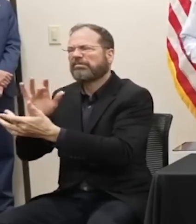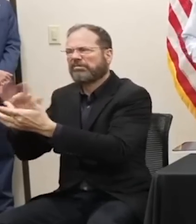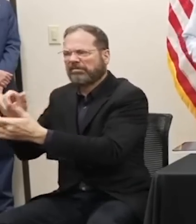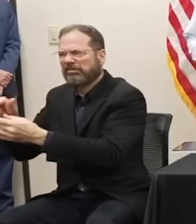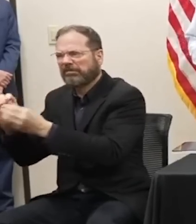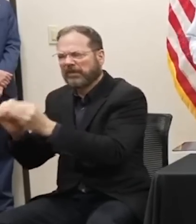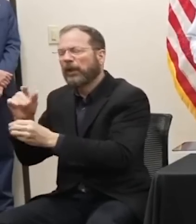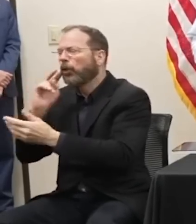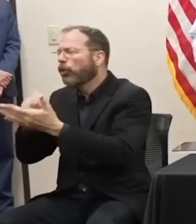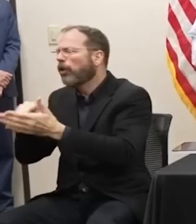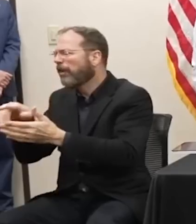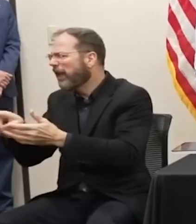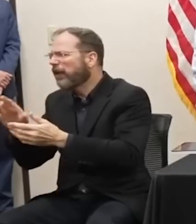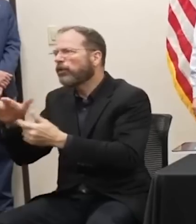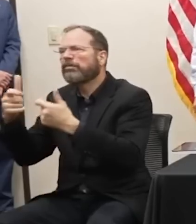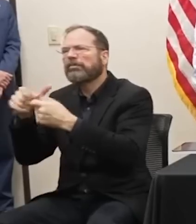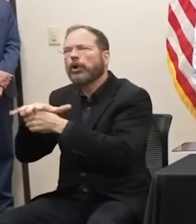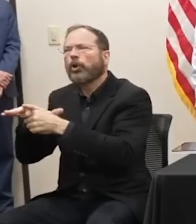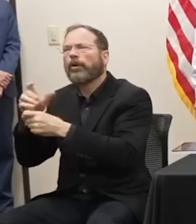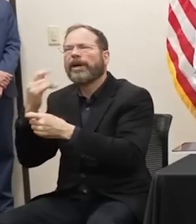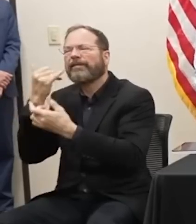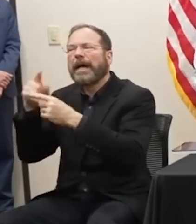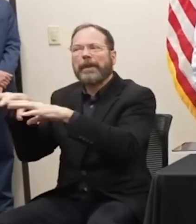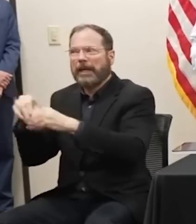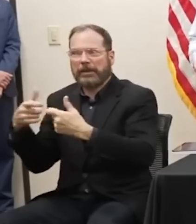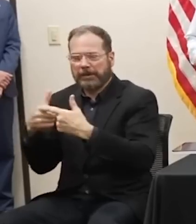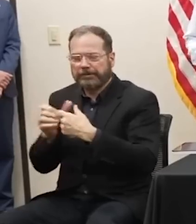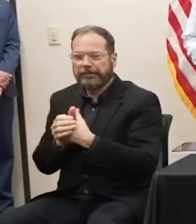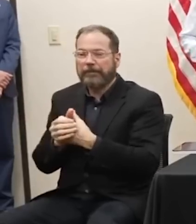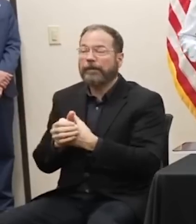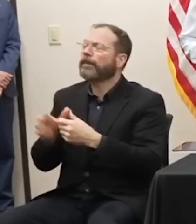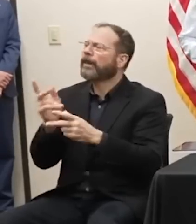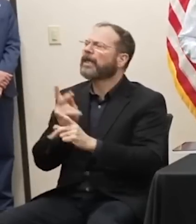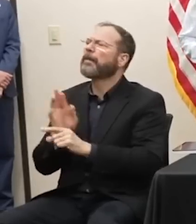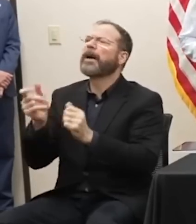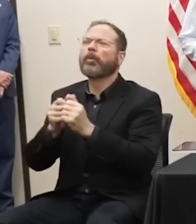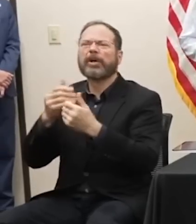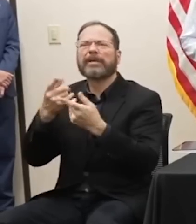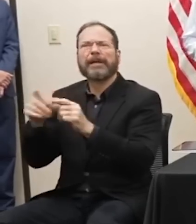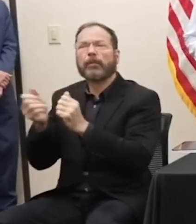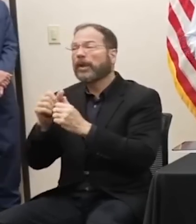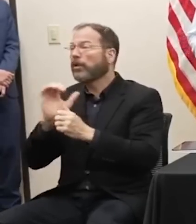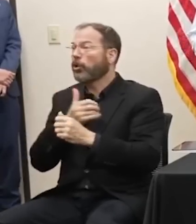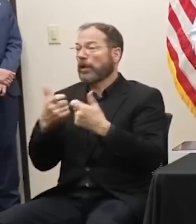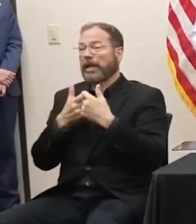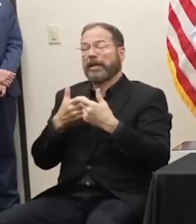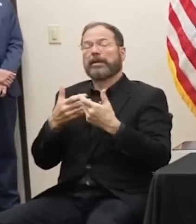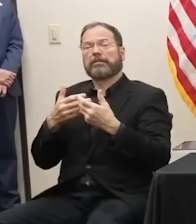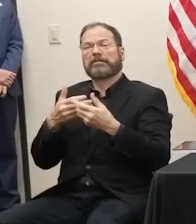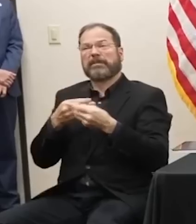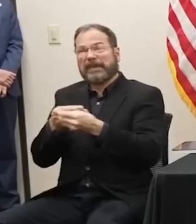utility company website to get information about any outages. To stay informed on what's happening with regards to the ERCOT grid, please go